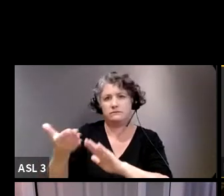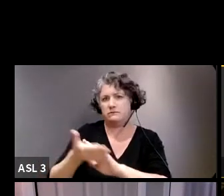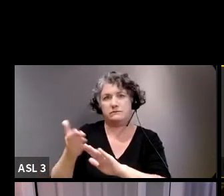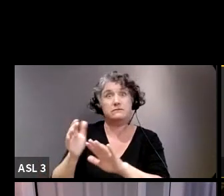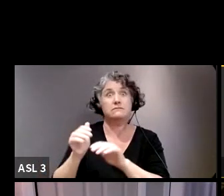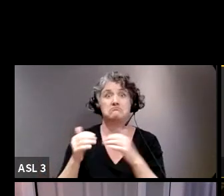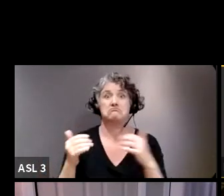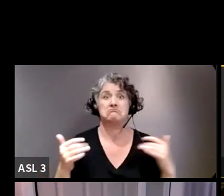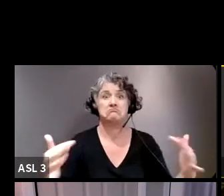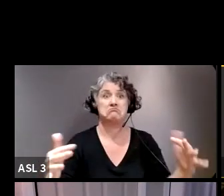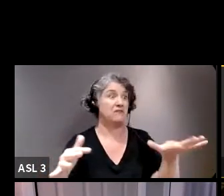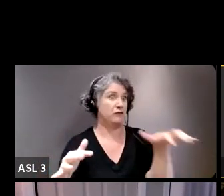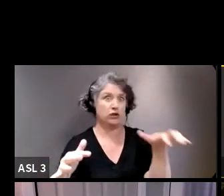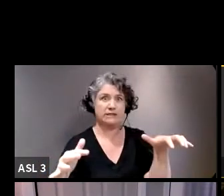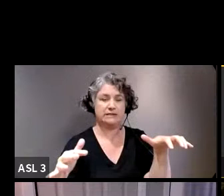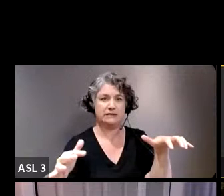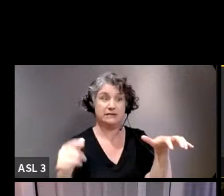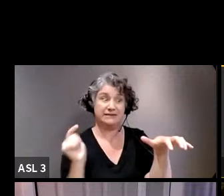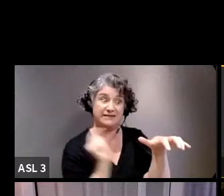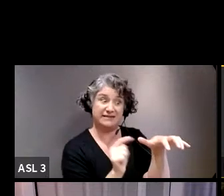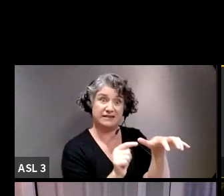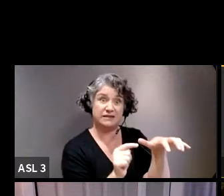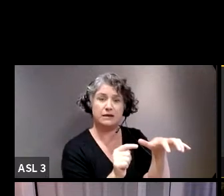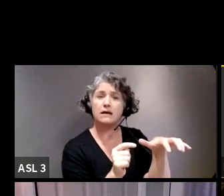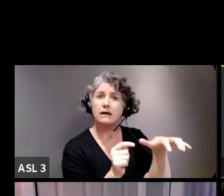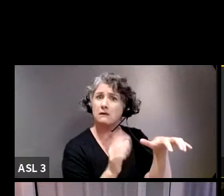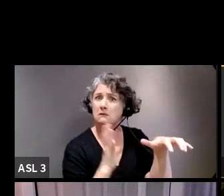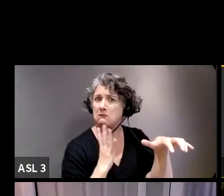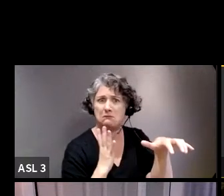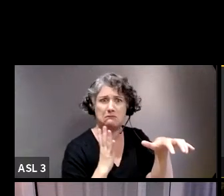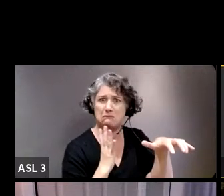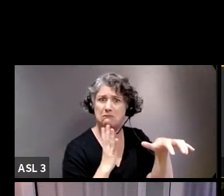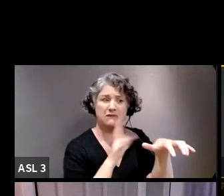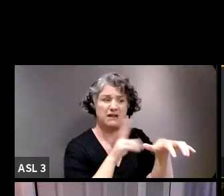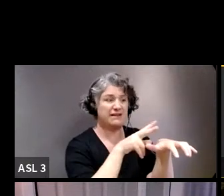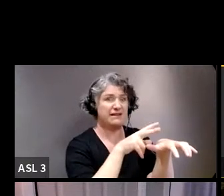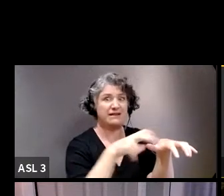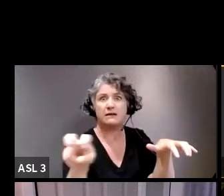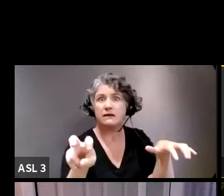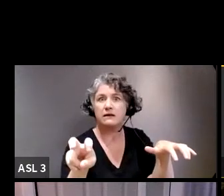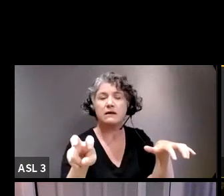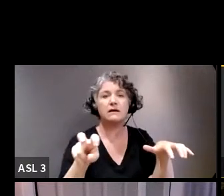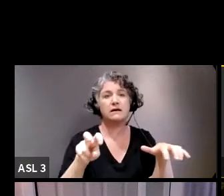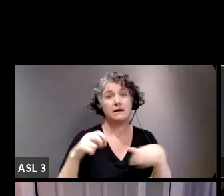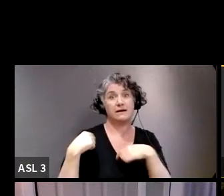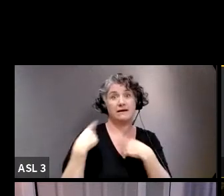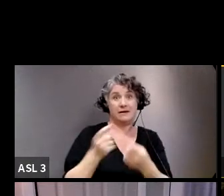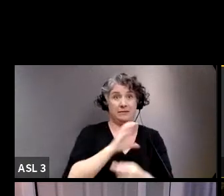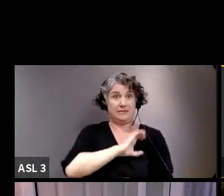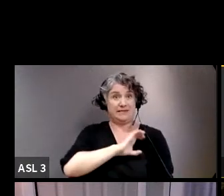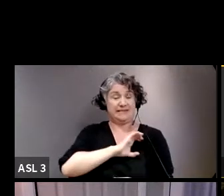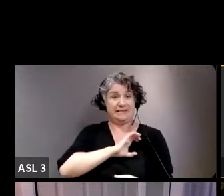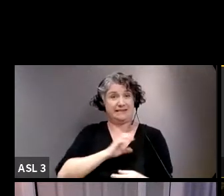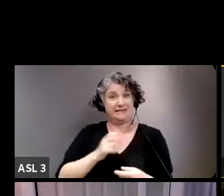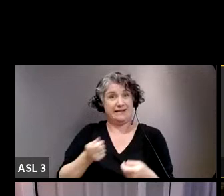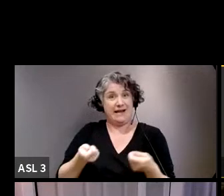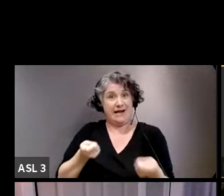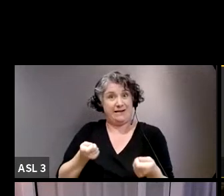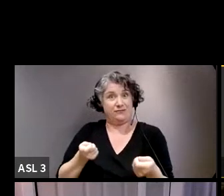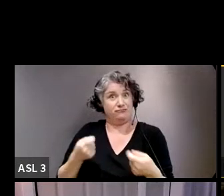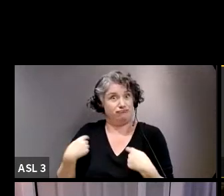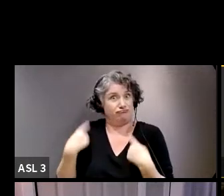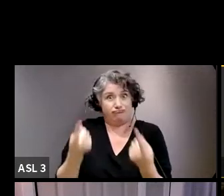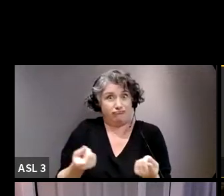budget but you would also be reallocating calls traditionally handled by the police so for example you'd be reducing